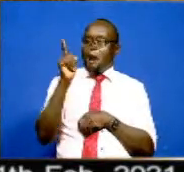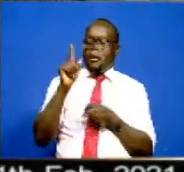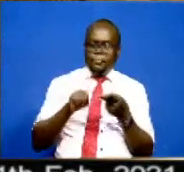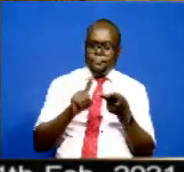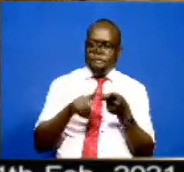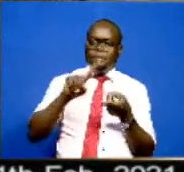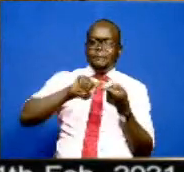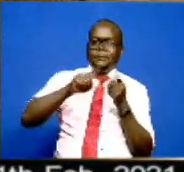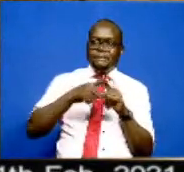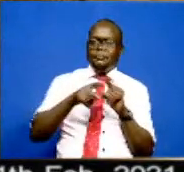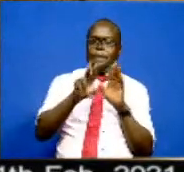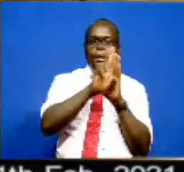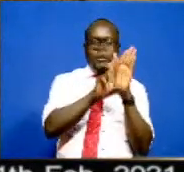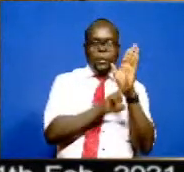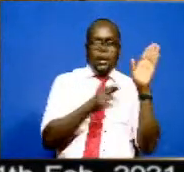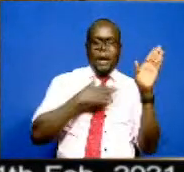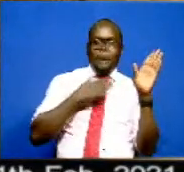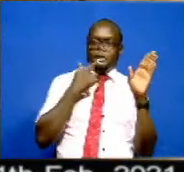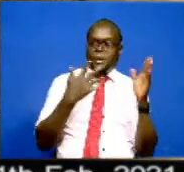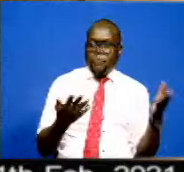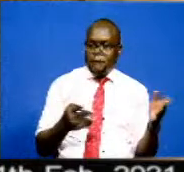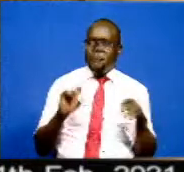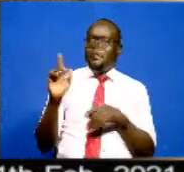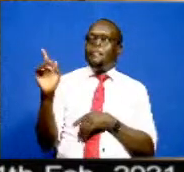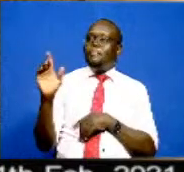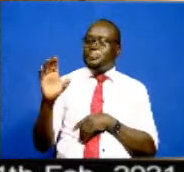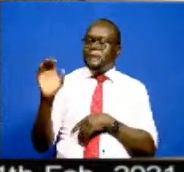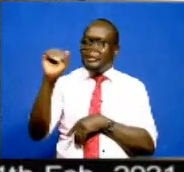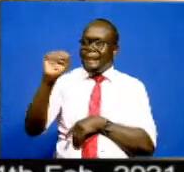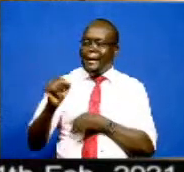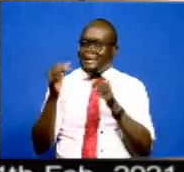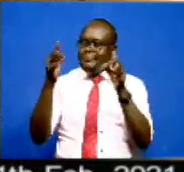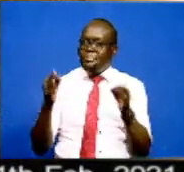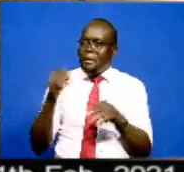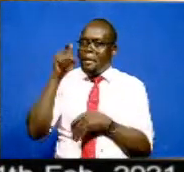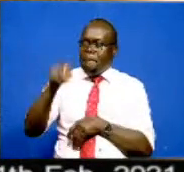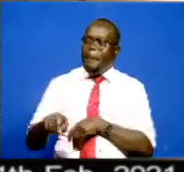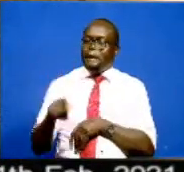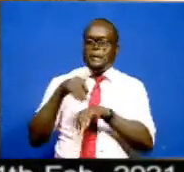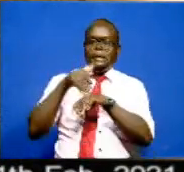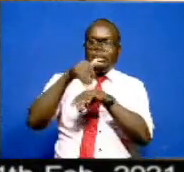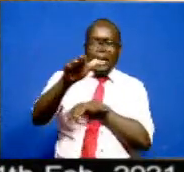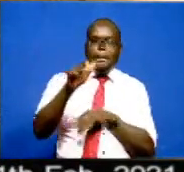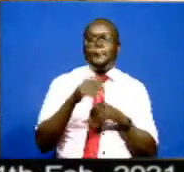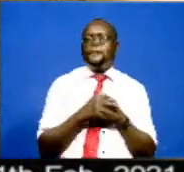orders, providing that the Cabinet Secretary for National Treasury shall submit